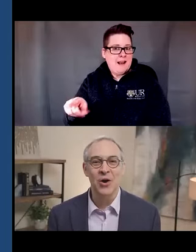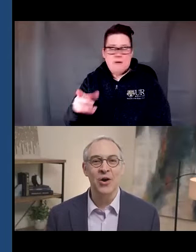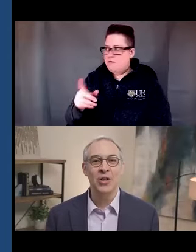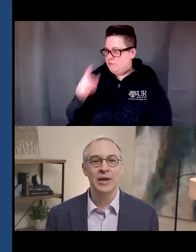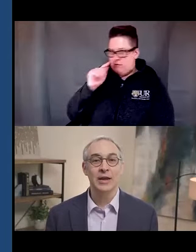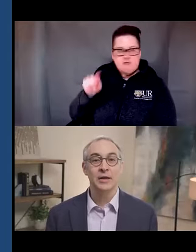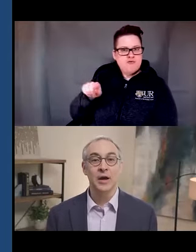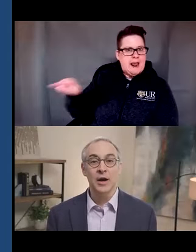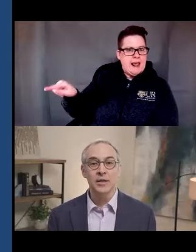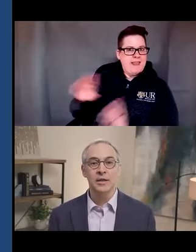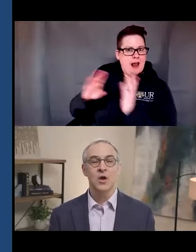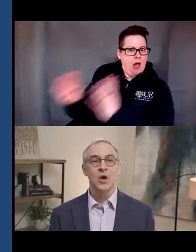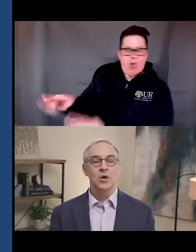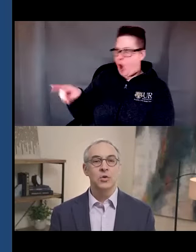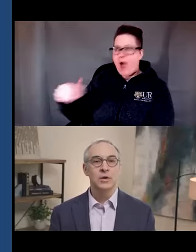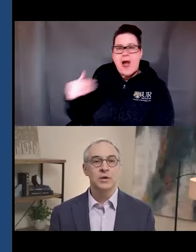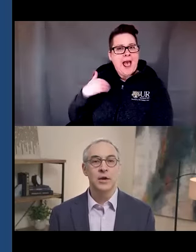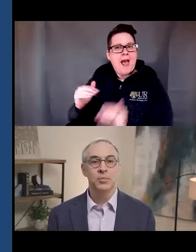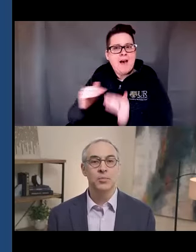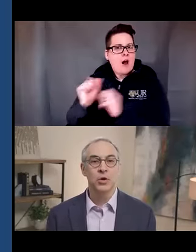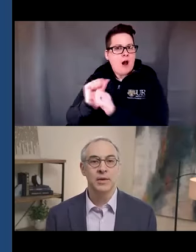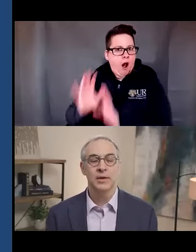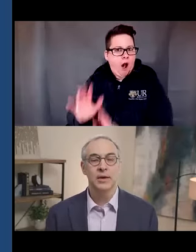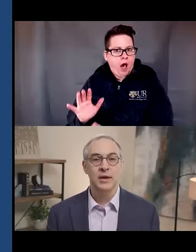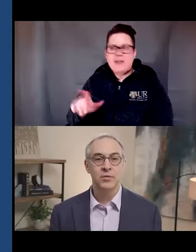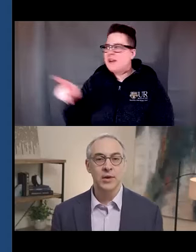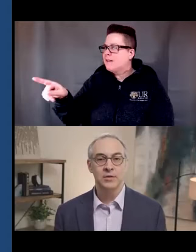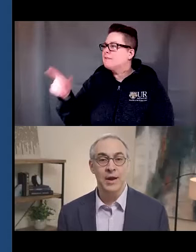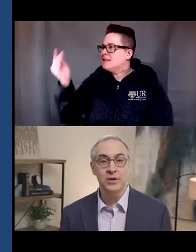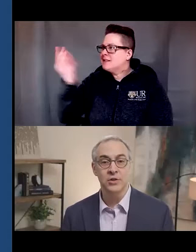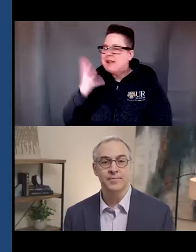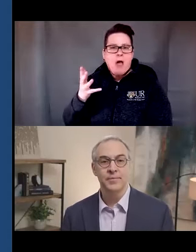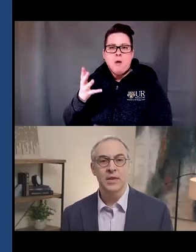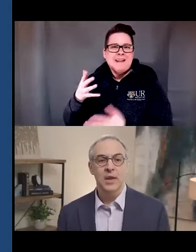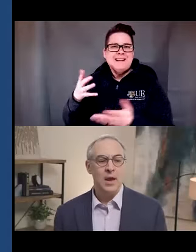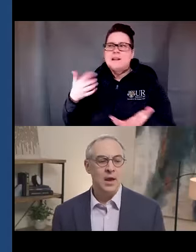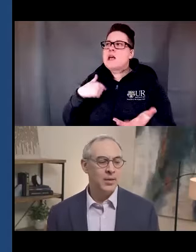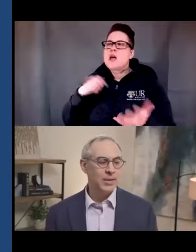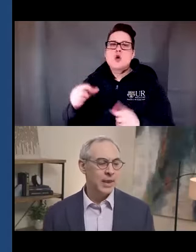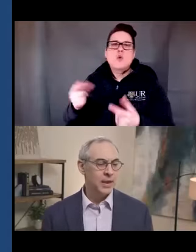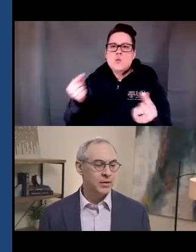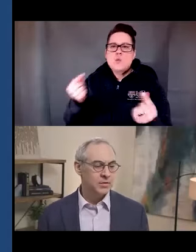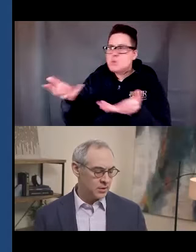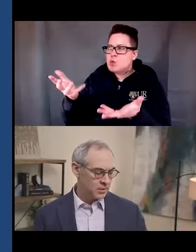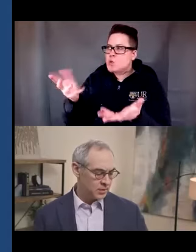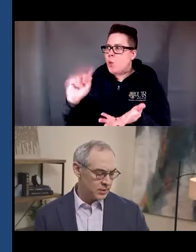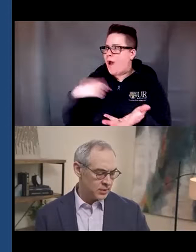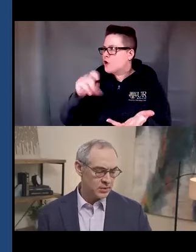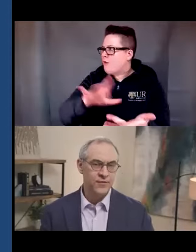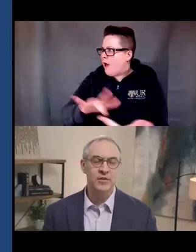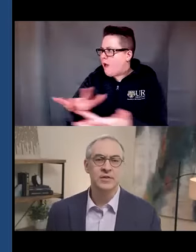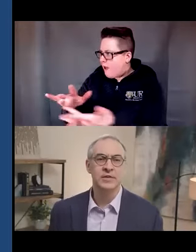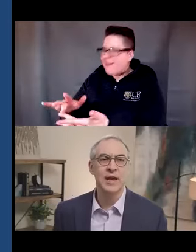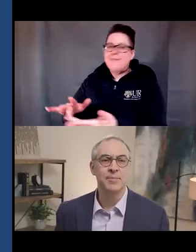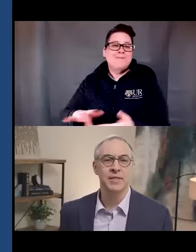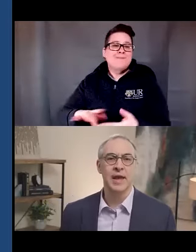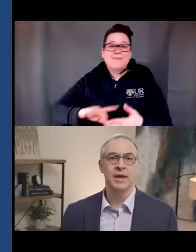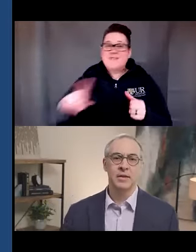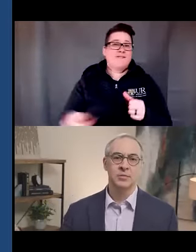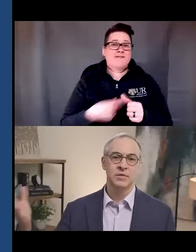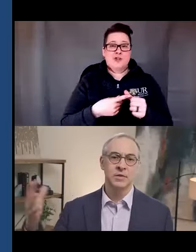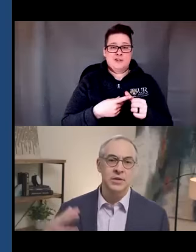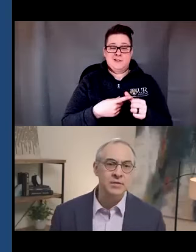the hall, and I had colleagues who could help point me in the right direction. And the first step